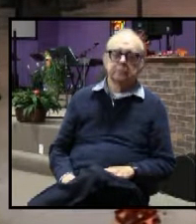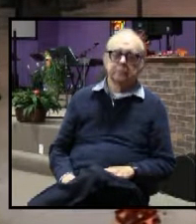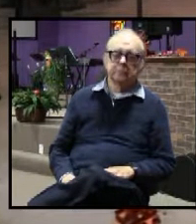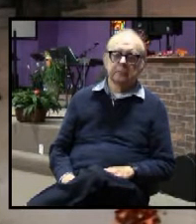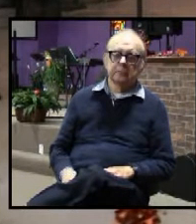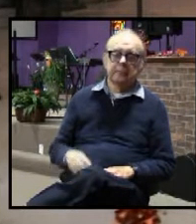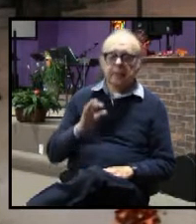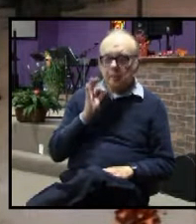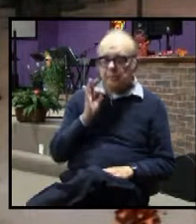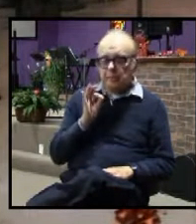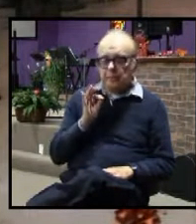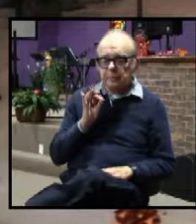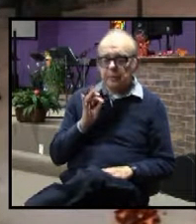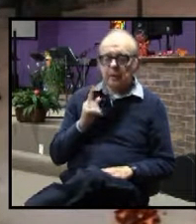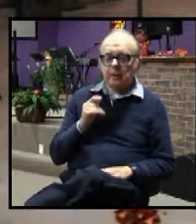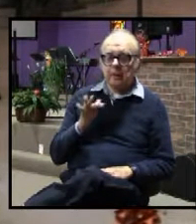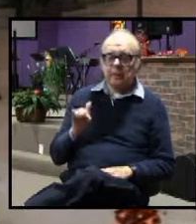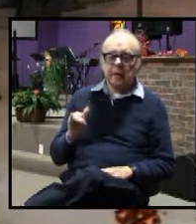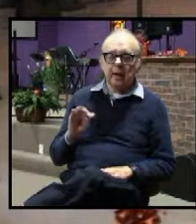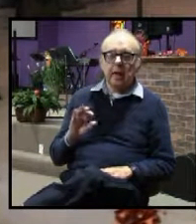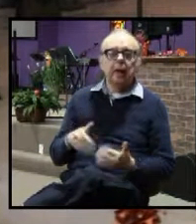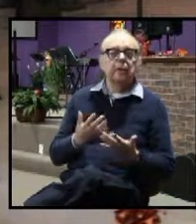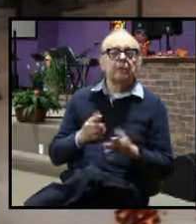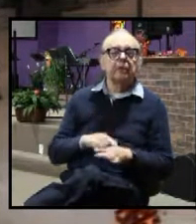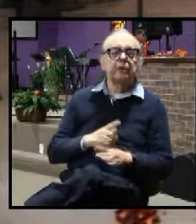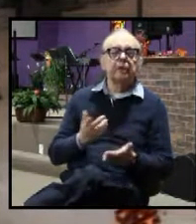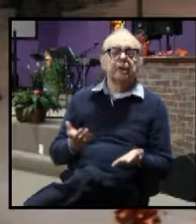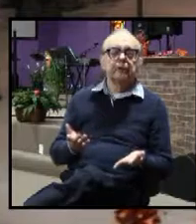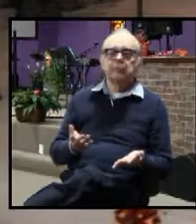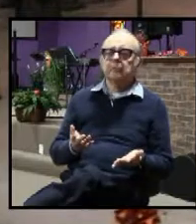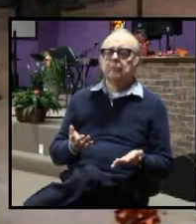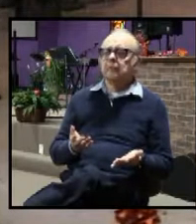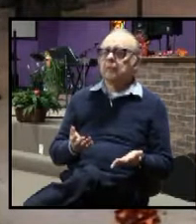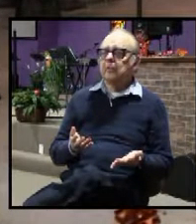there is the fruit fly. How long does the fruit fly live?